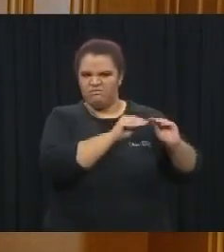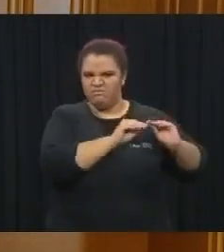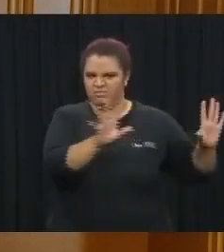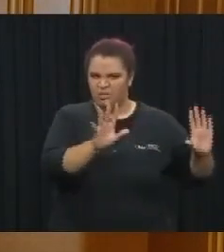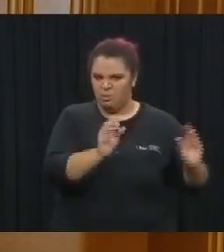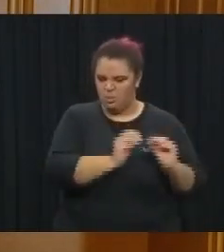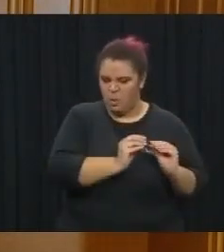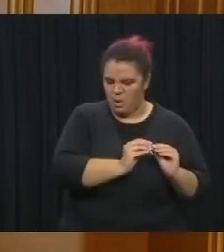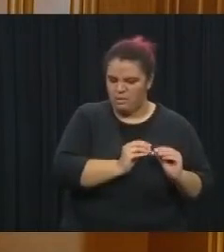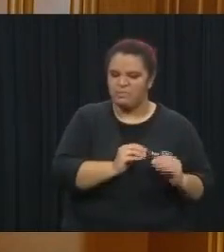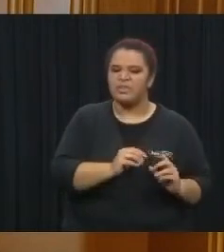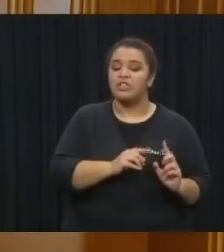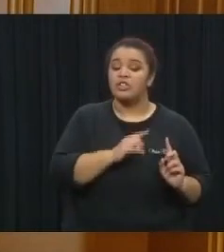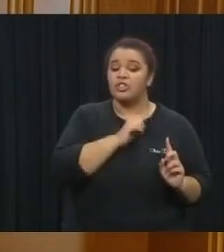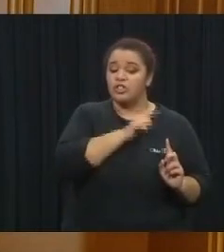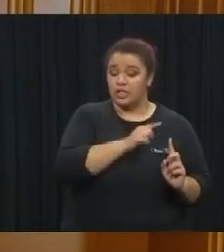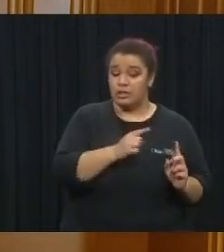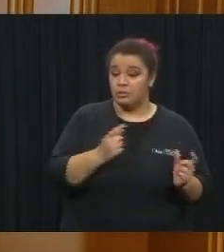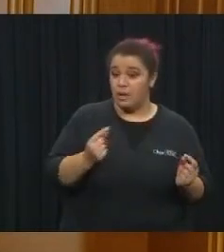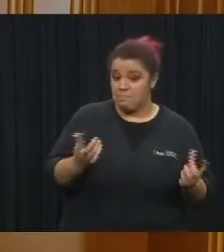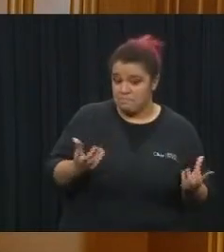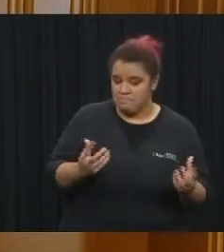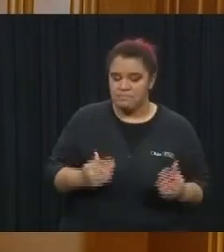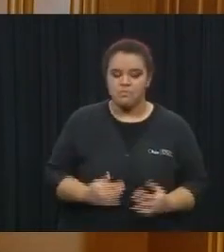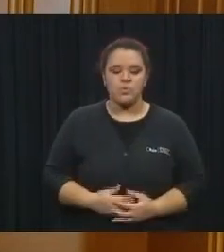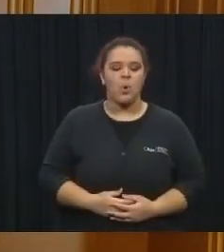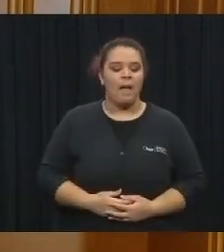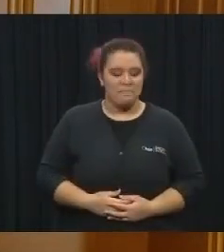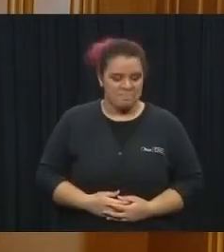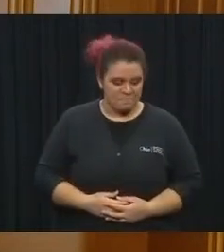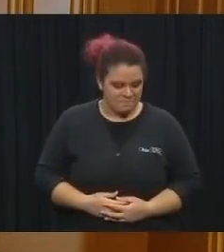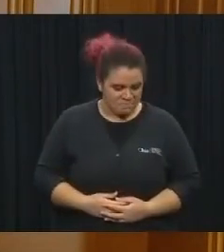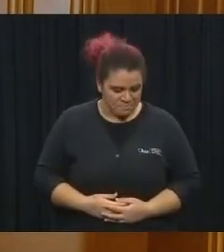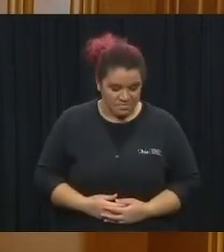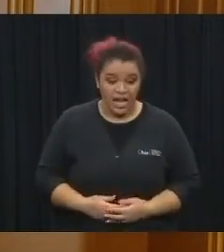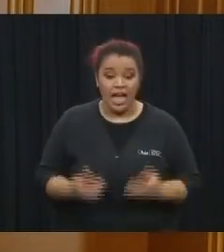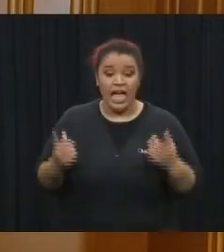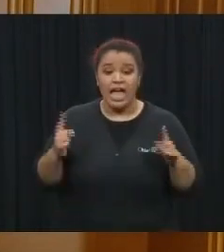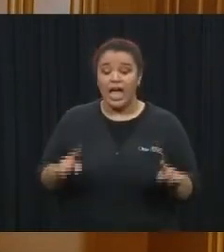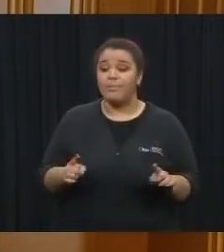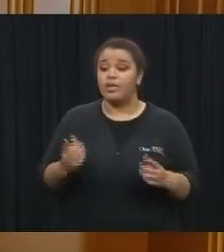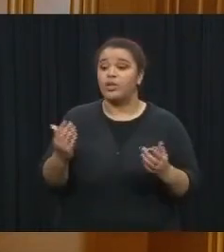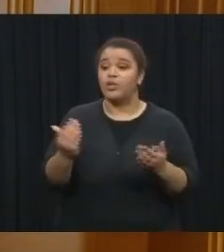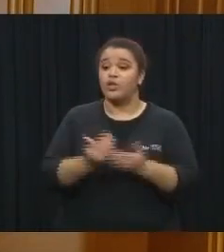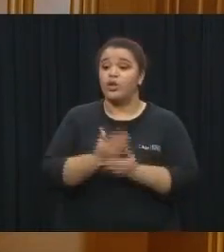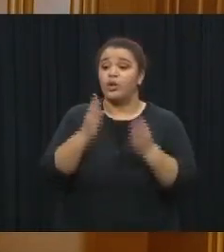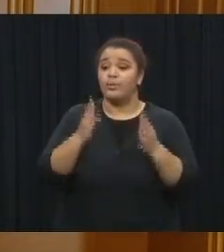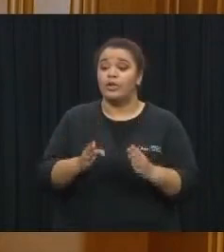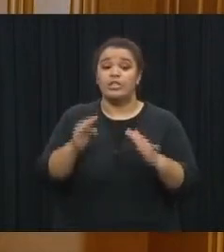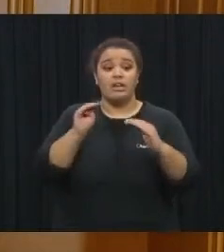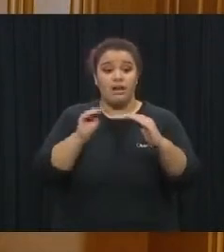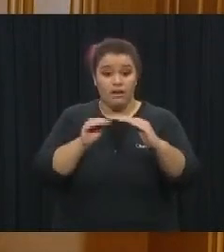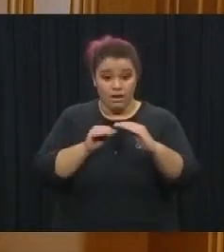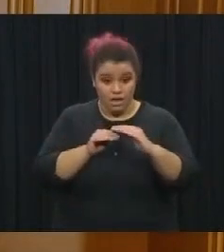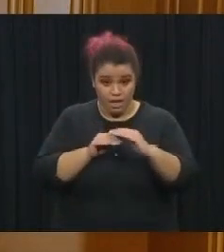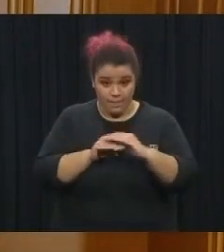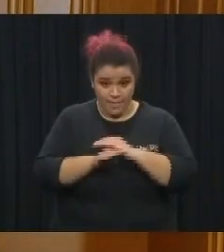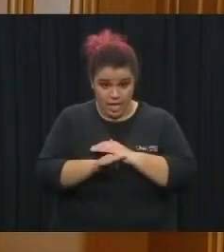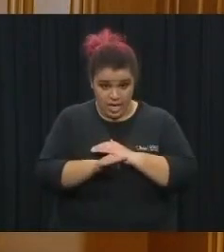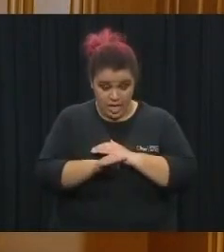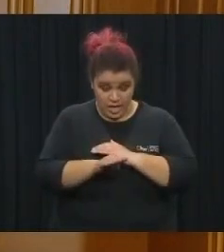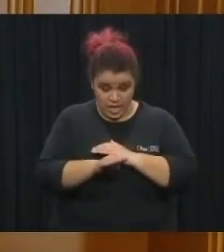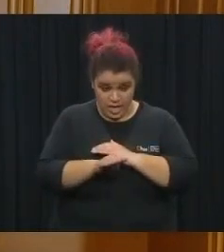what she has done is set out a system where that person goes into reception, and then they are there actually for